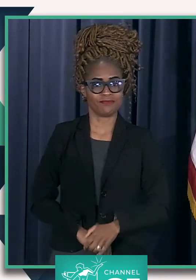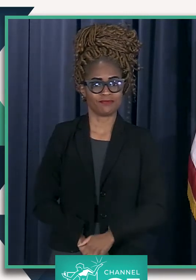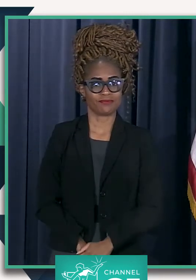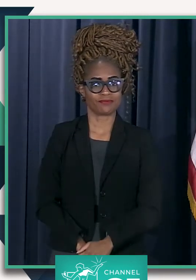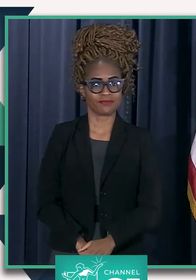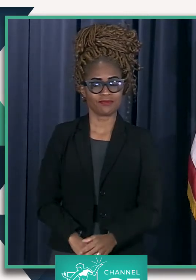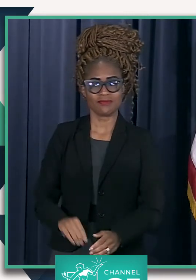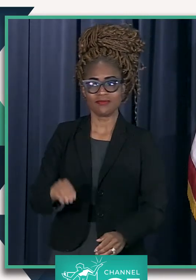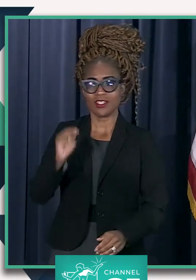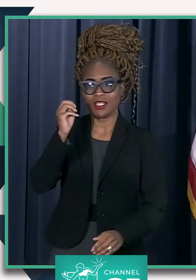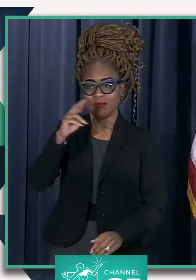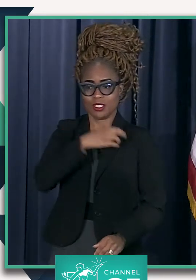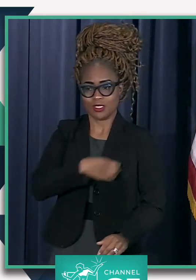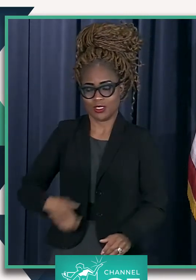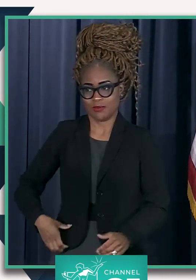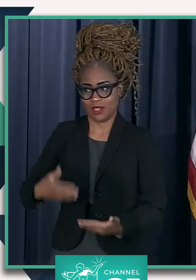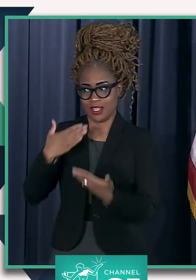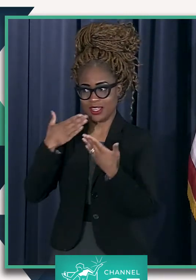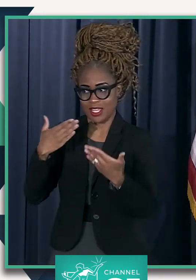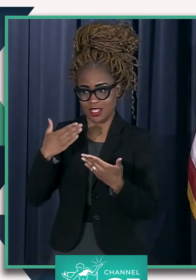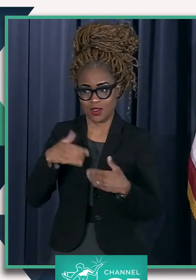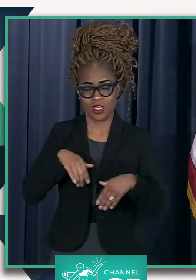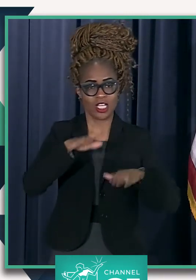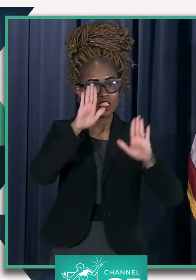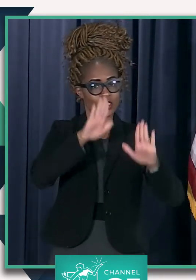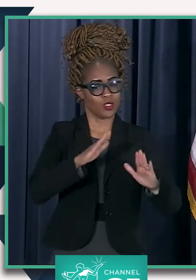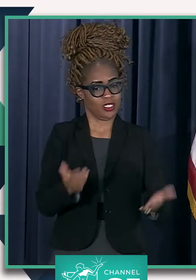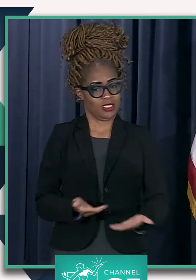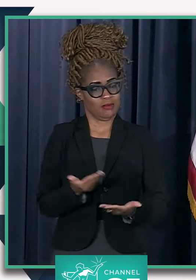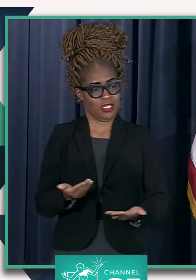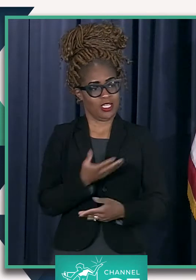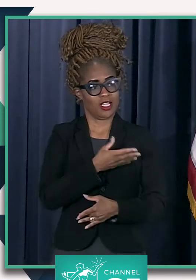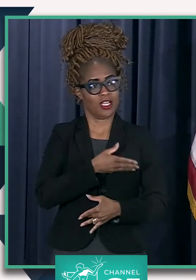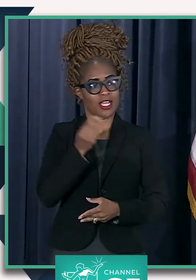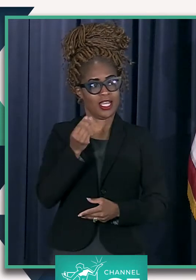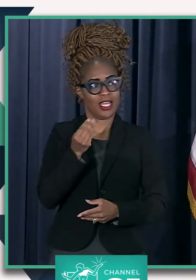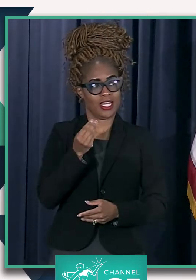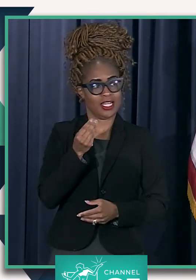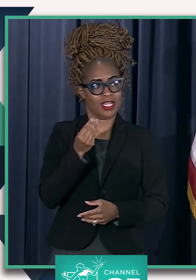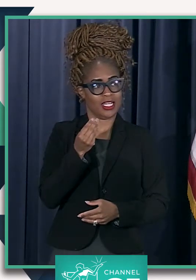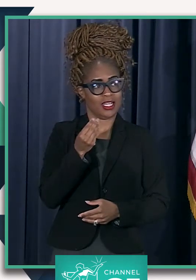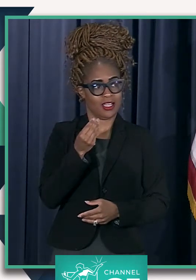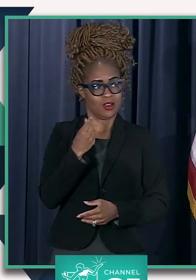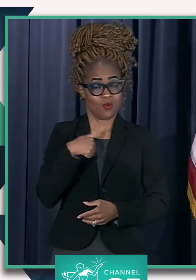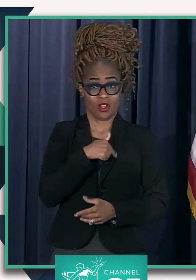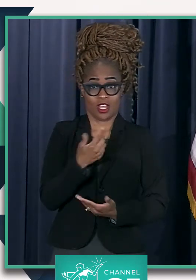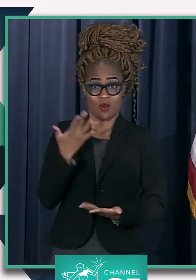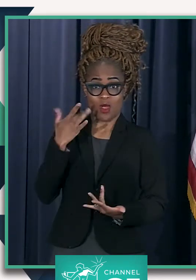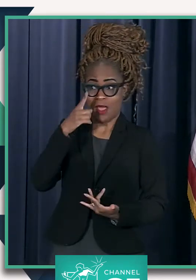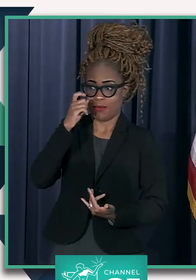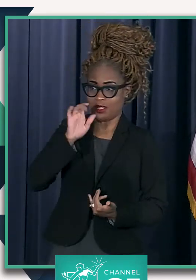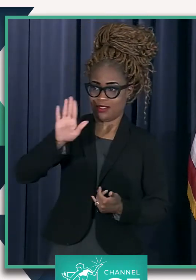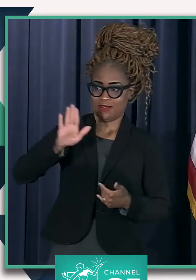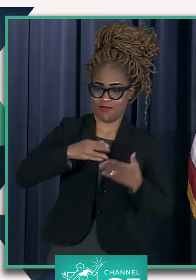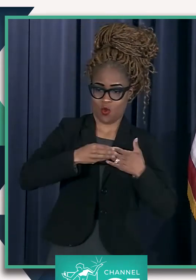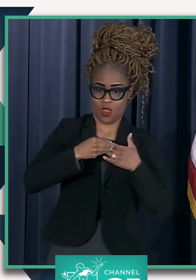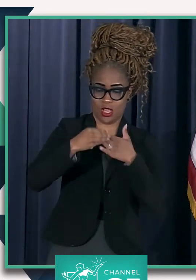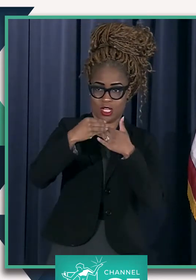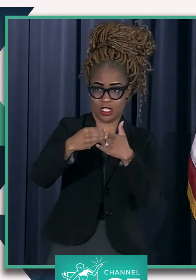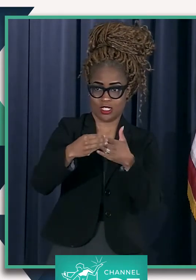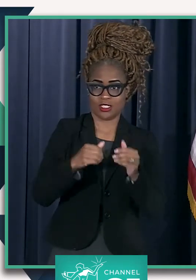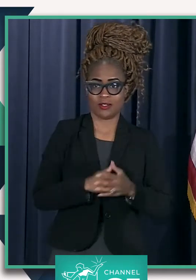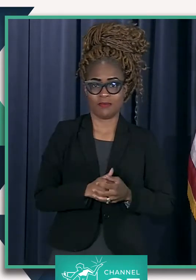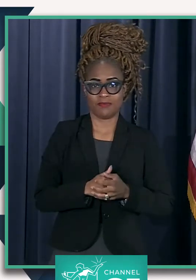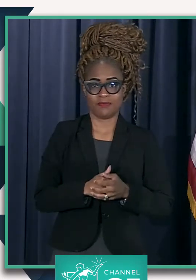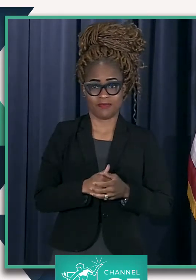Mr. Mayor, thank you. It is great to be here, and we're here in large part because of your leadership. And